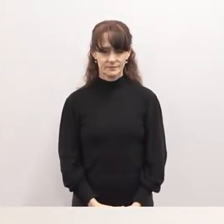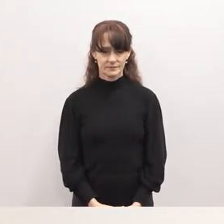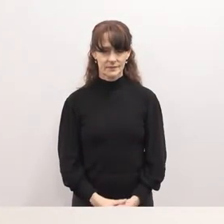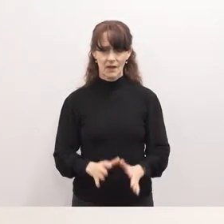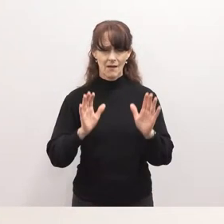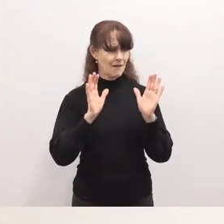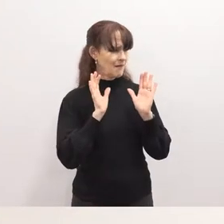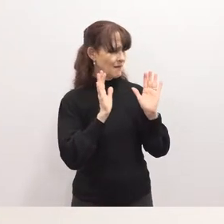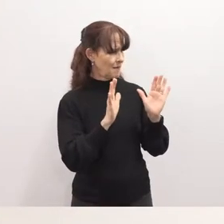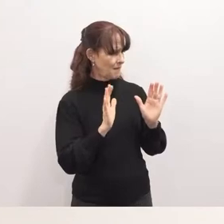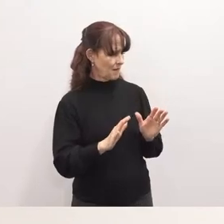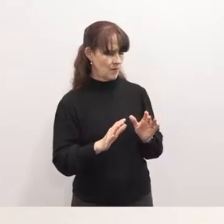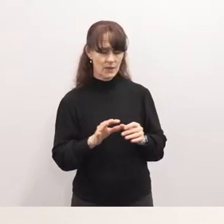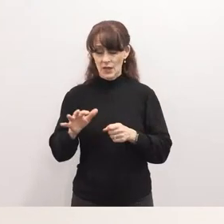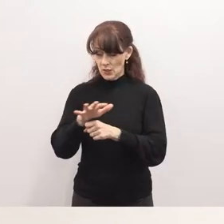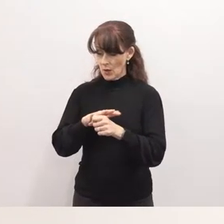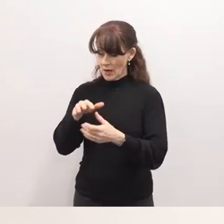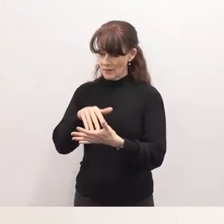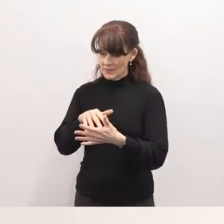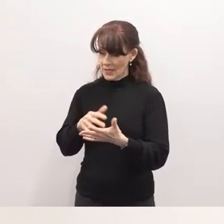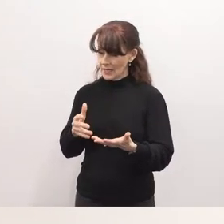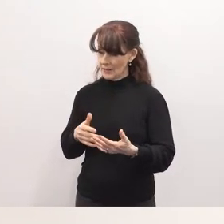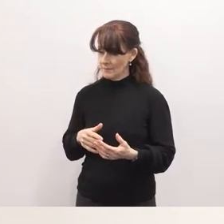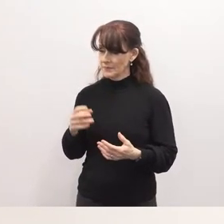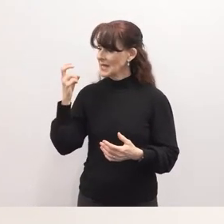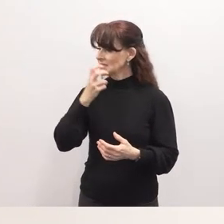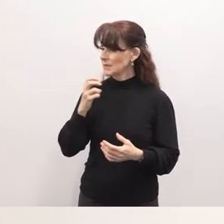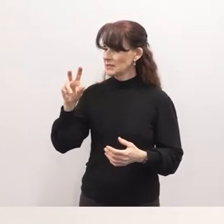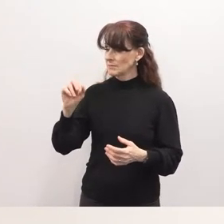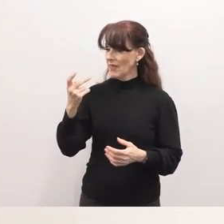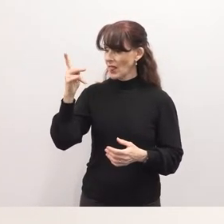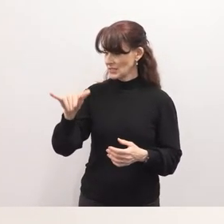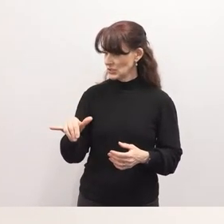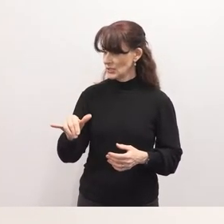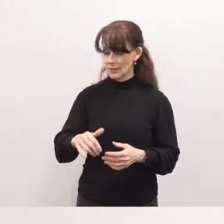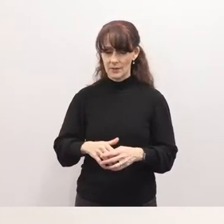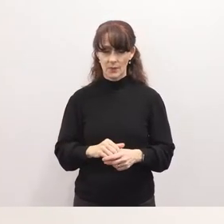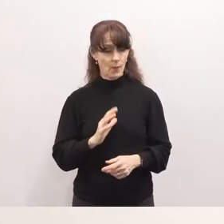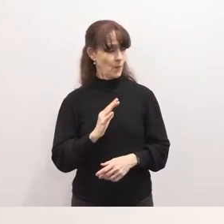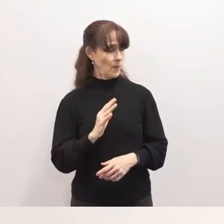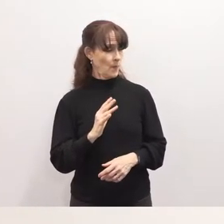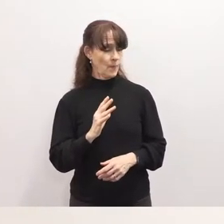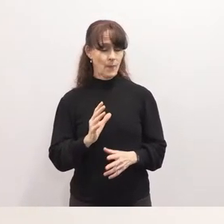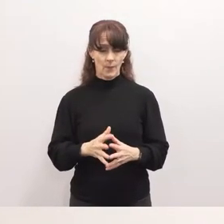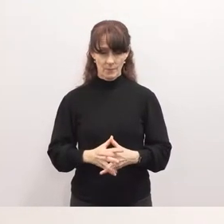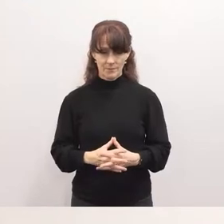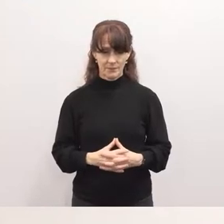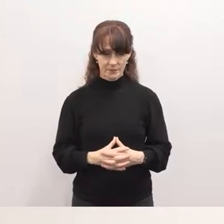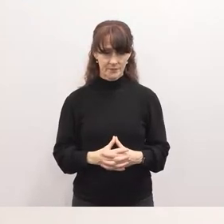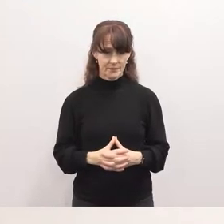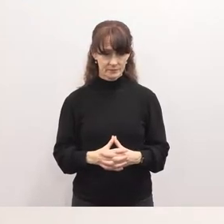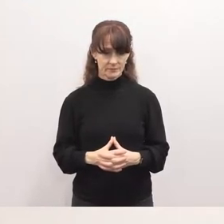Fabulous. And what is your area of study? Speech pathology. Oh. Very nice. Very